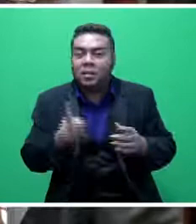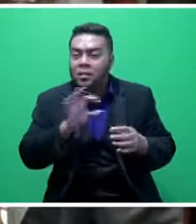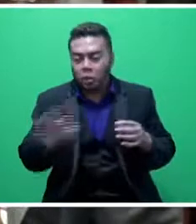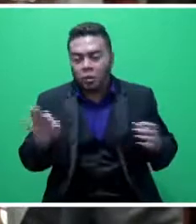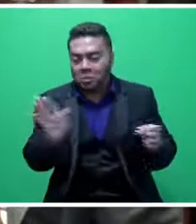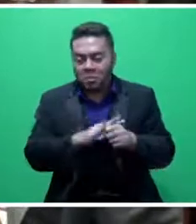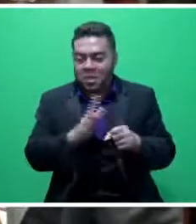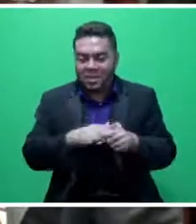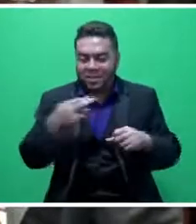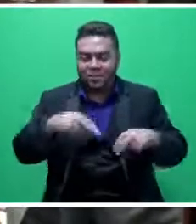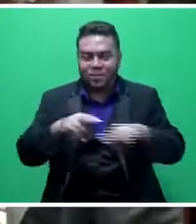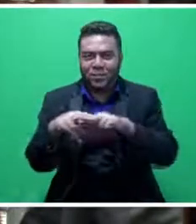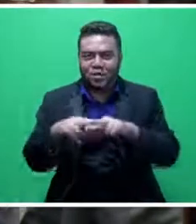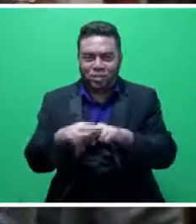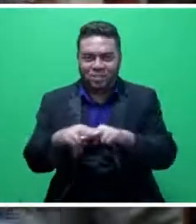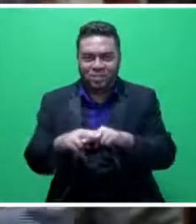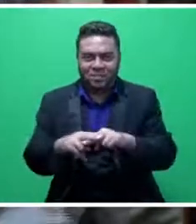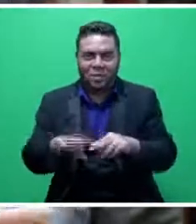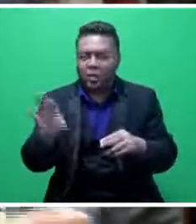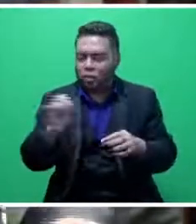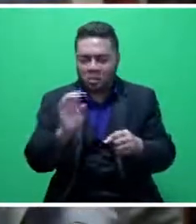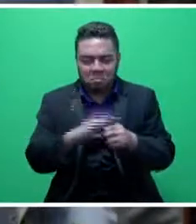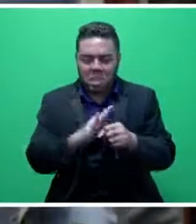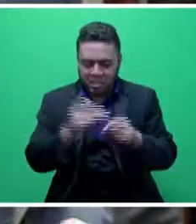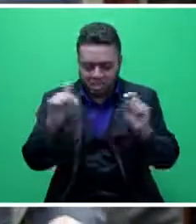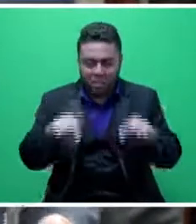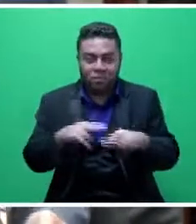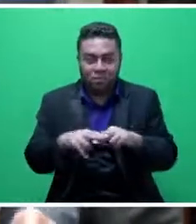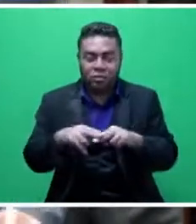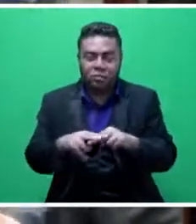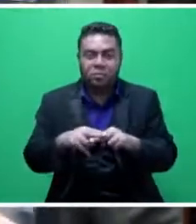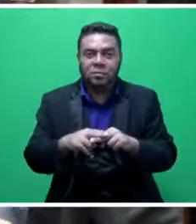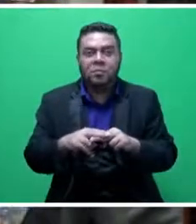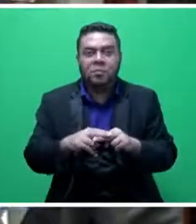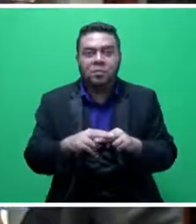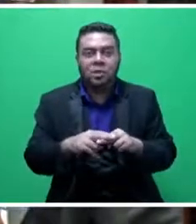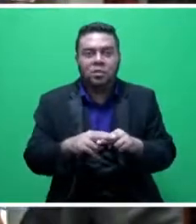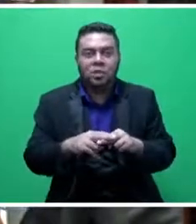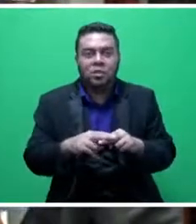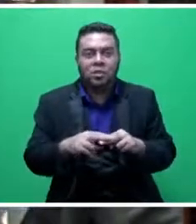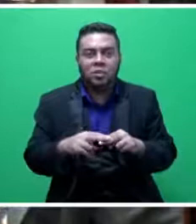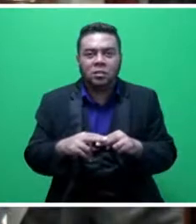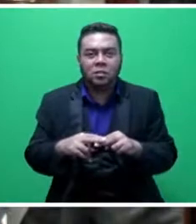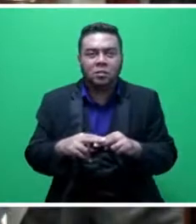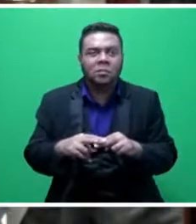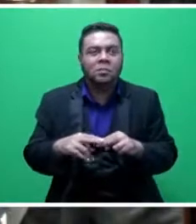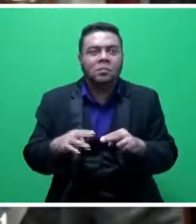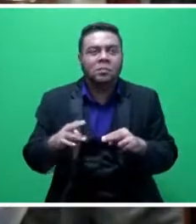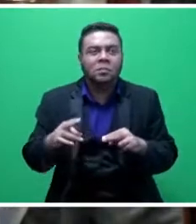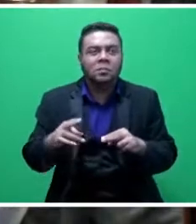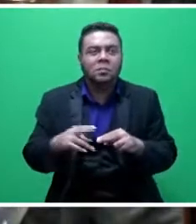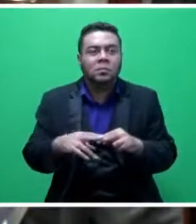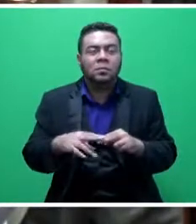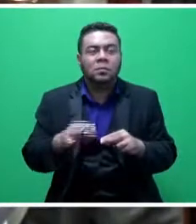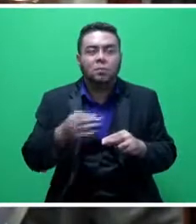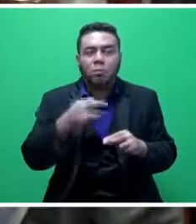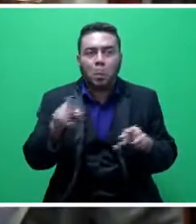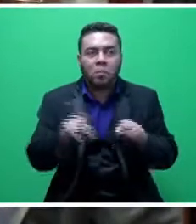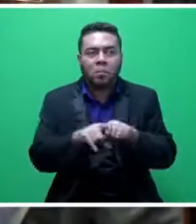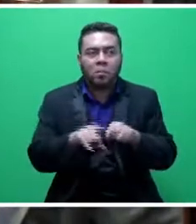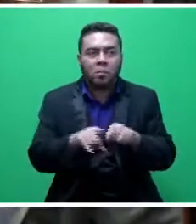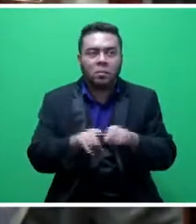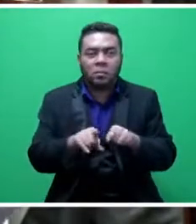in Fiji, that are not manufactured in Fiji, for example, from meat. So, for example, things like,